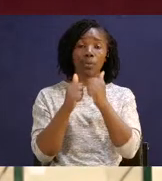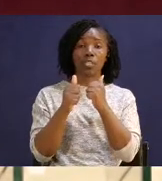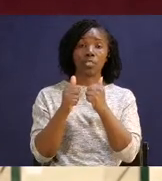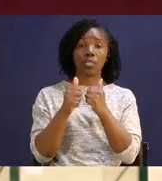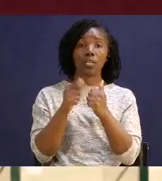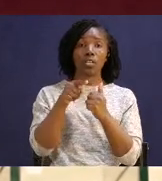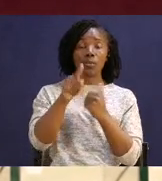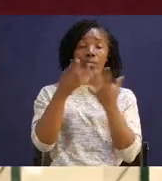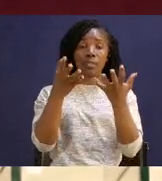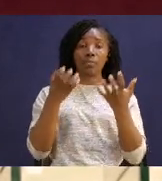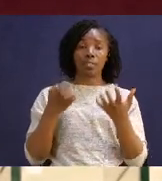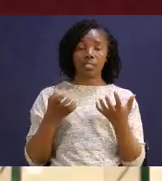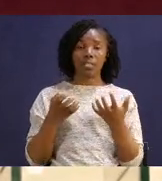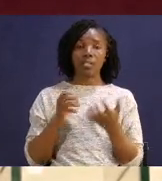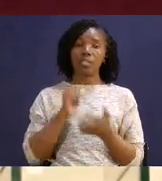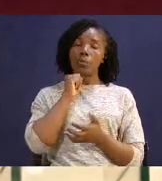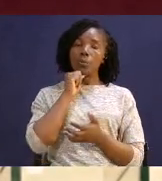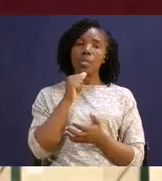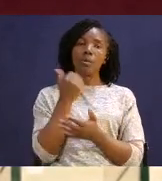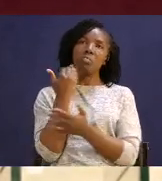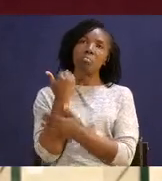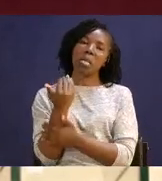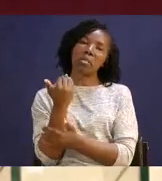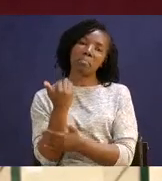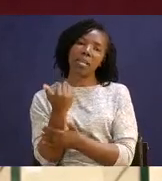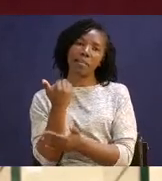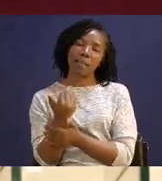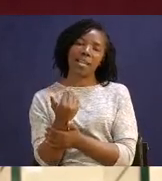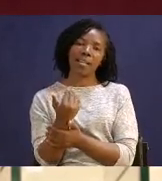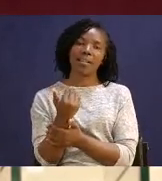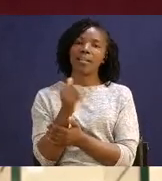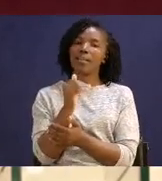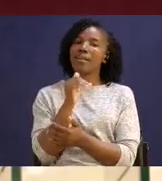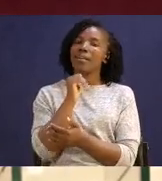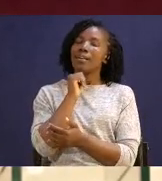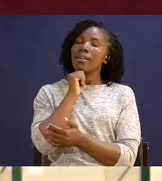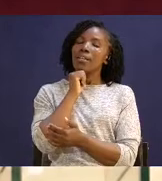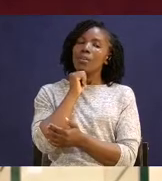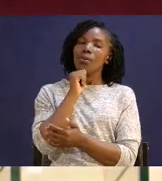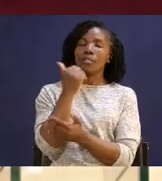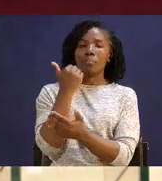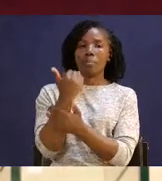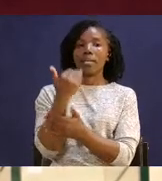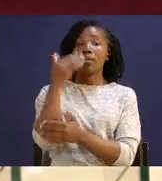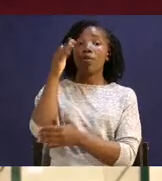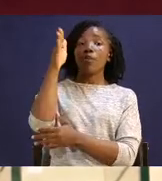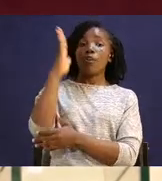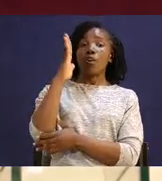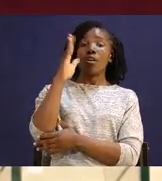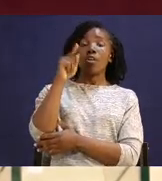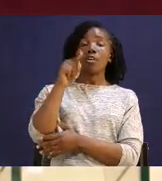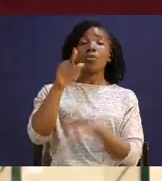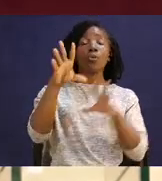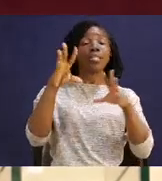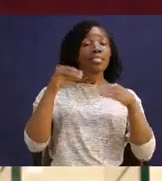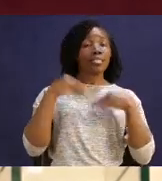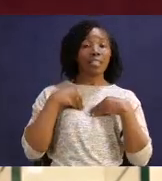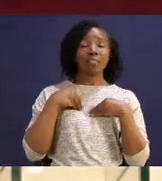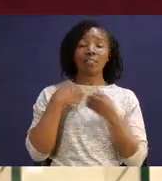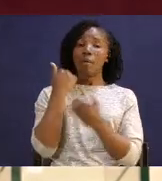you need. So you're not going to beg. Please don't beg God. Receive. Receive. Don't beg